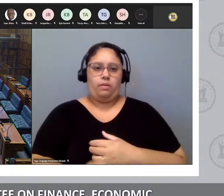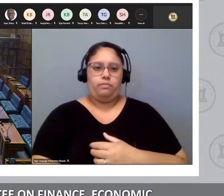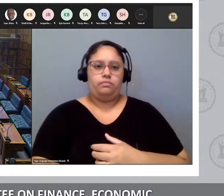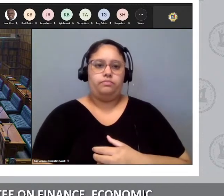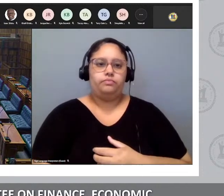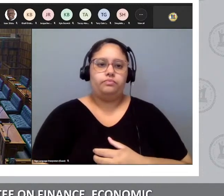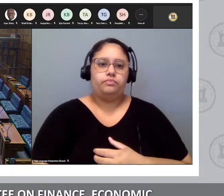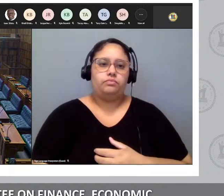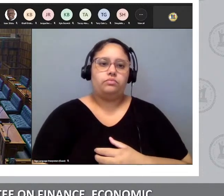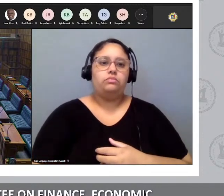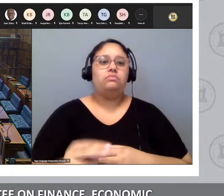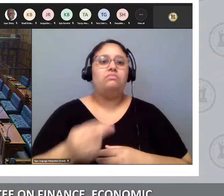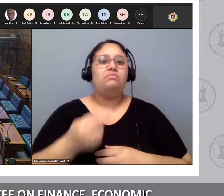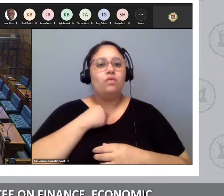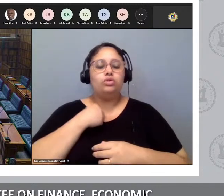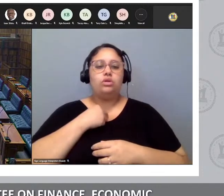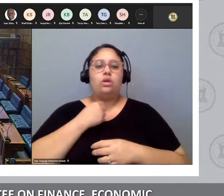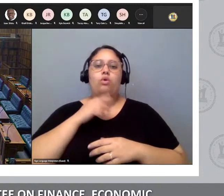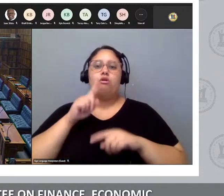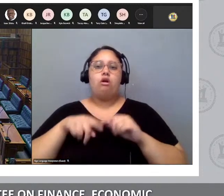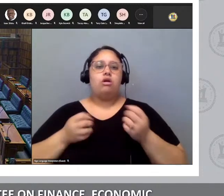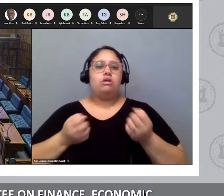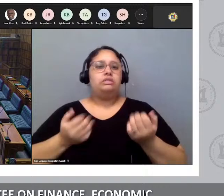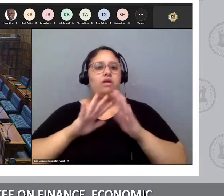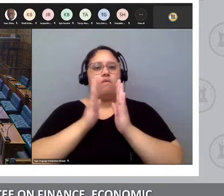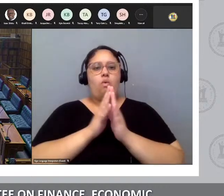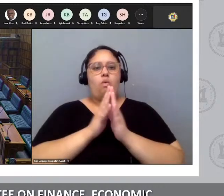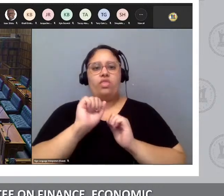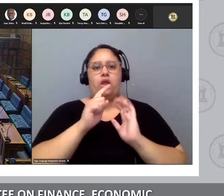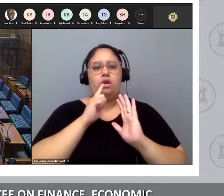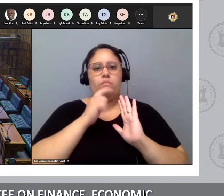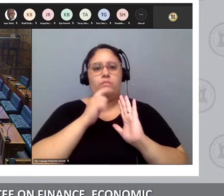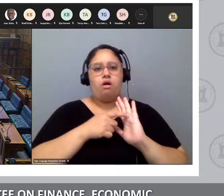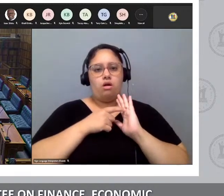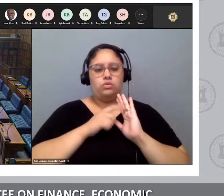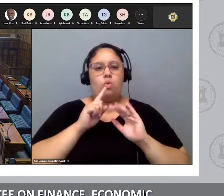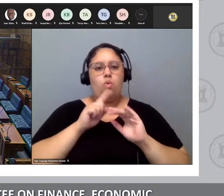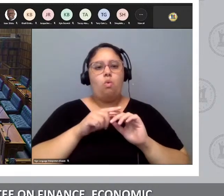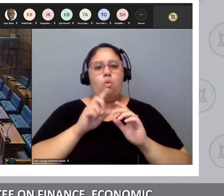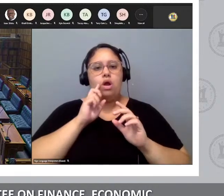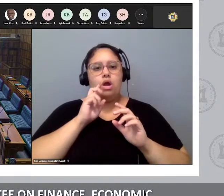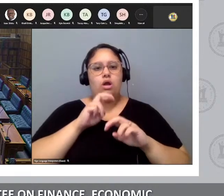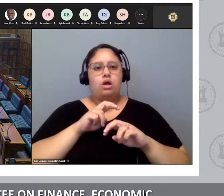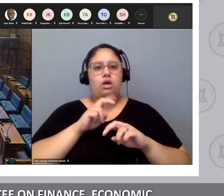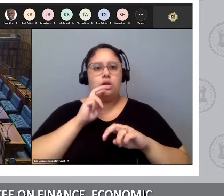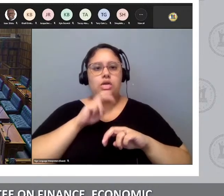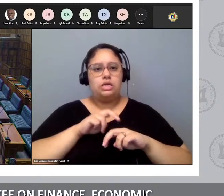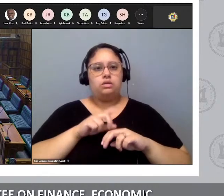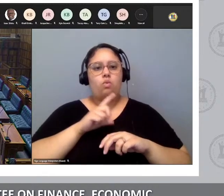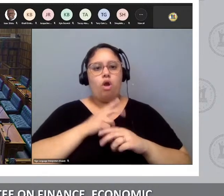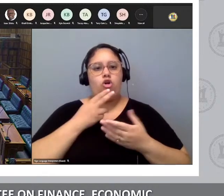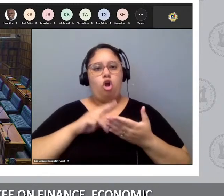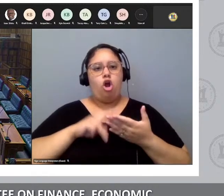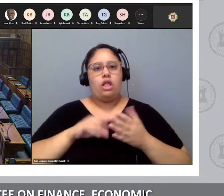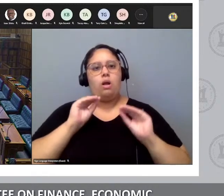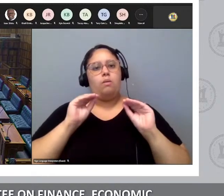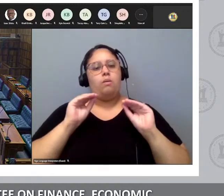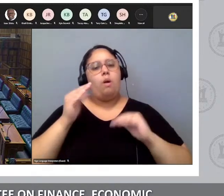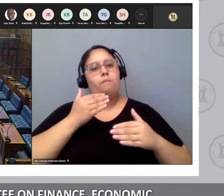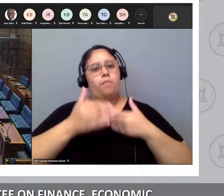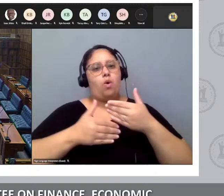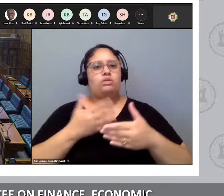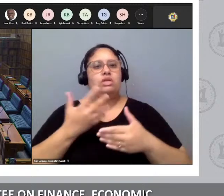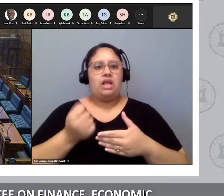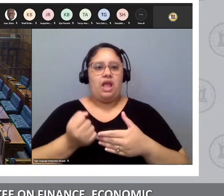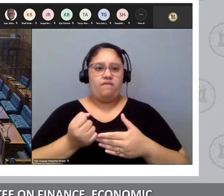up unfortunately we cannot service all of their demands or the requirements because there is a Contracting process with a whole